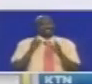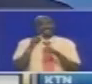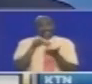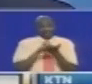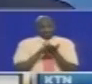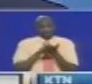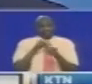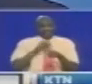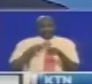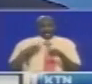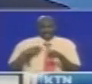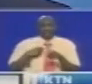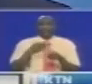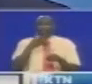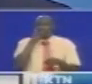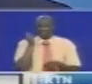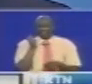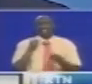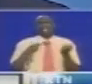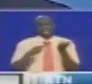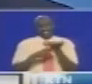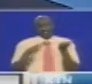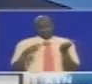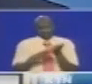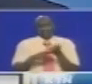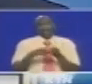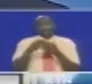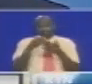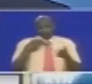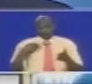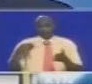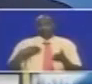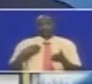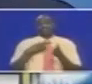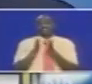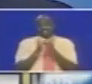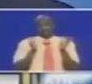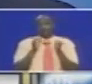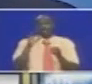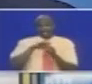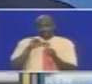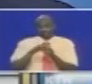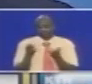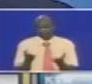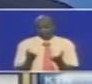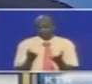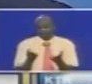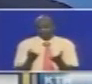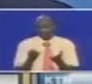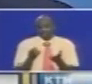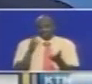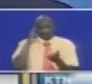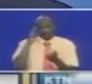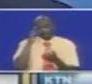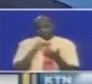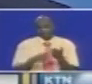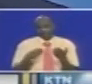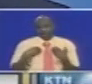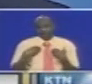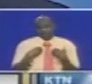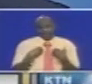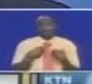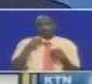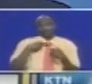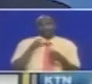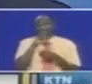to test technology before you deploy in a general election. Some of the technologies were new, they required to be